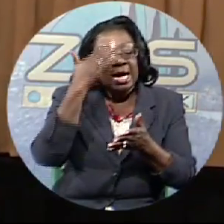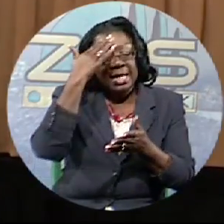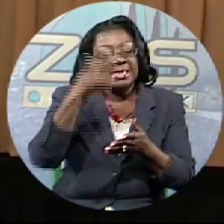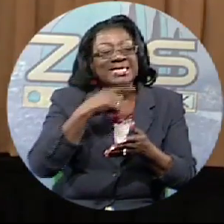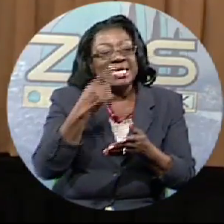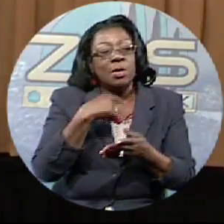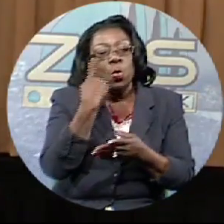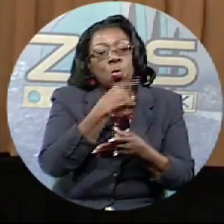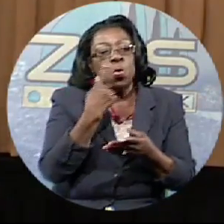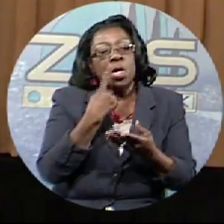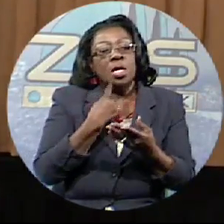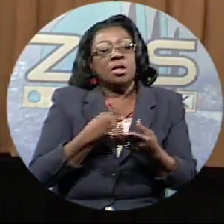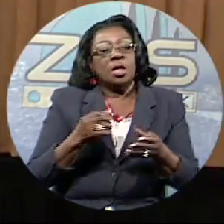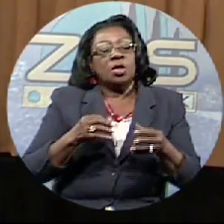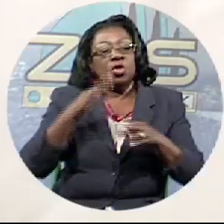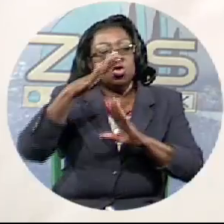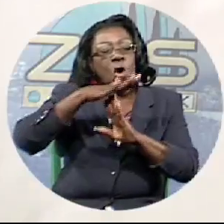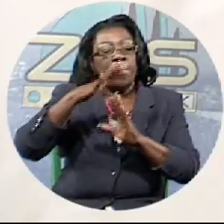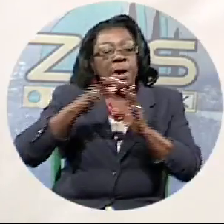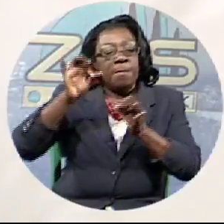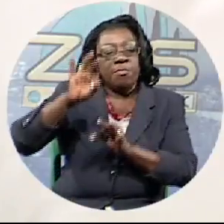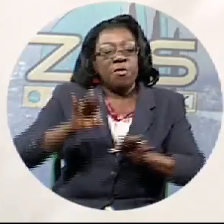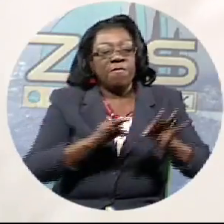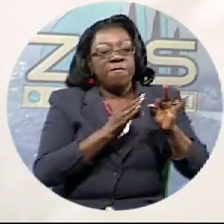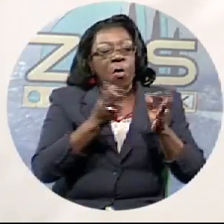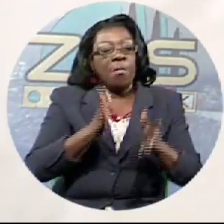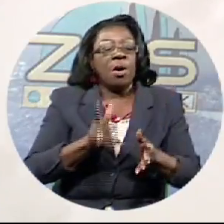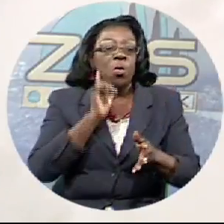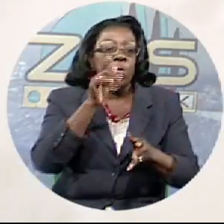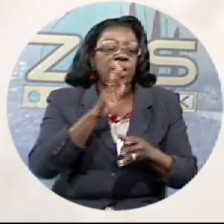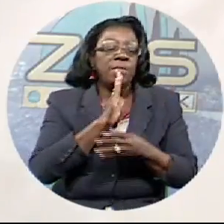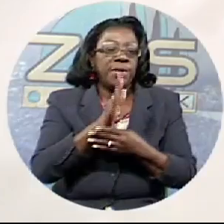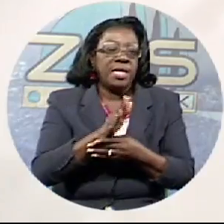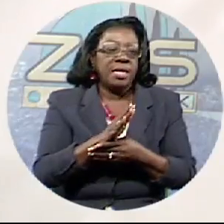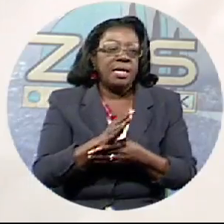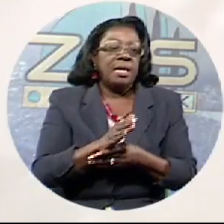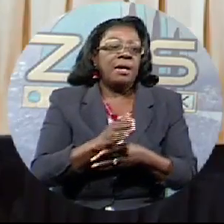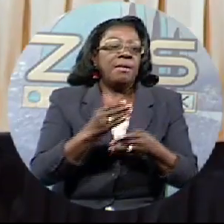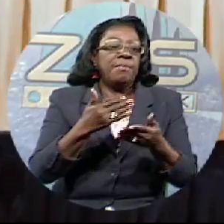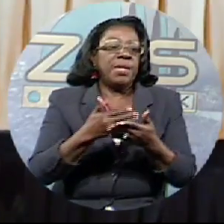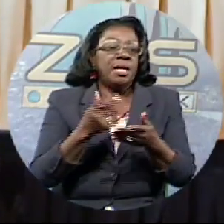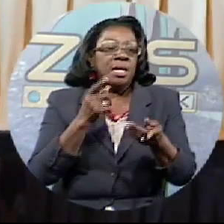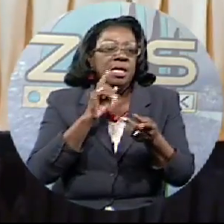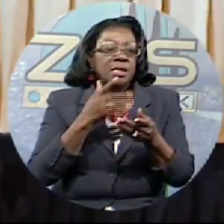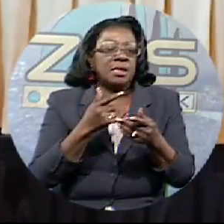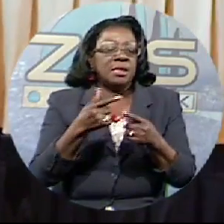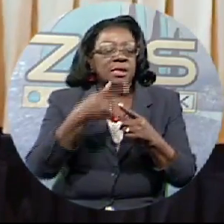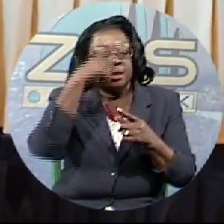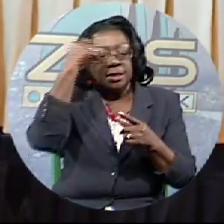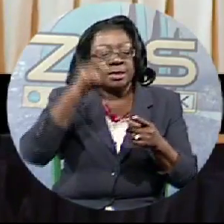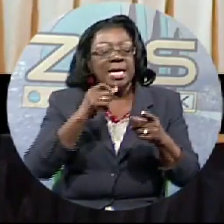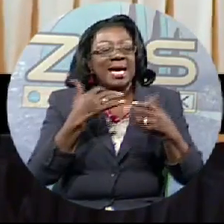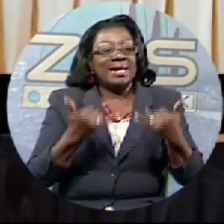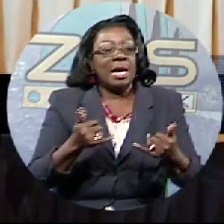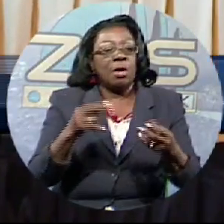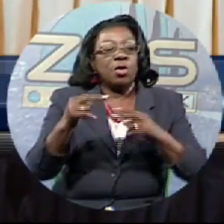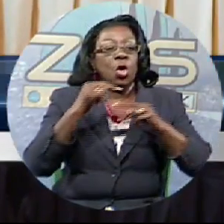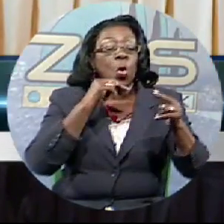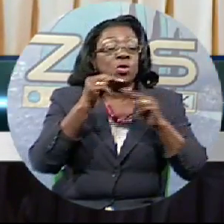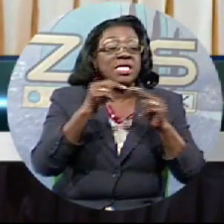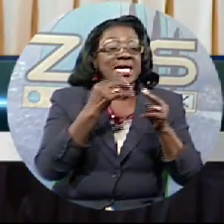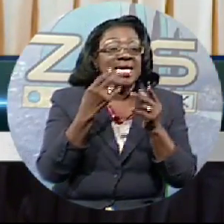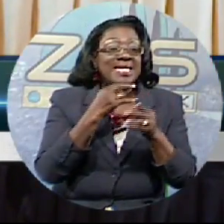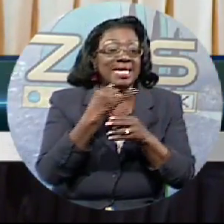are complete and that any announcements beforehand could compromise those negotiations. If we preempt that, it may interfere with